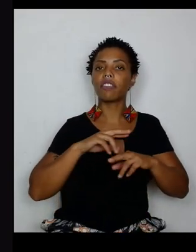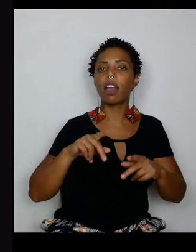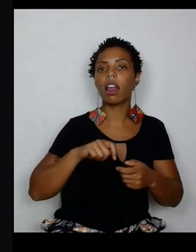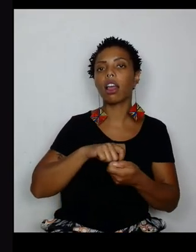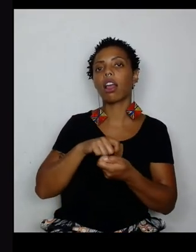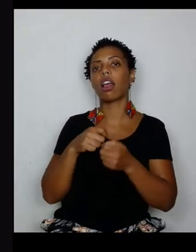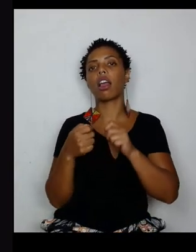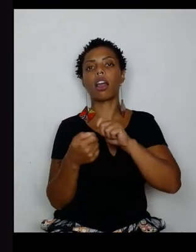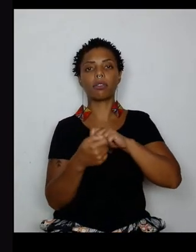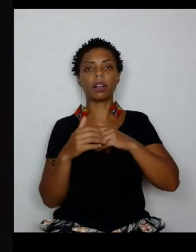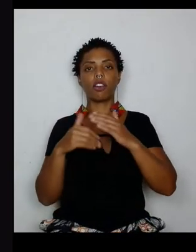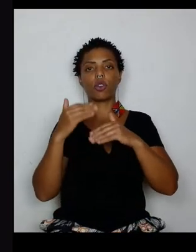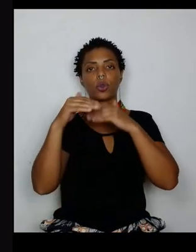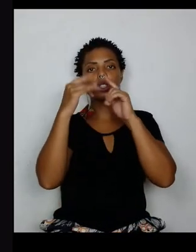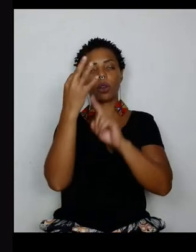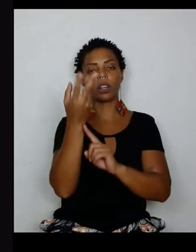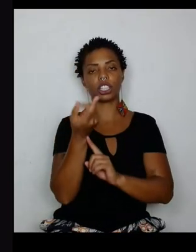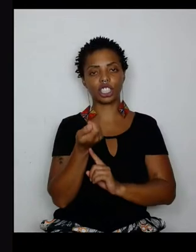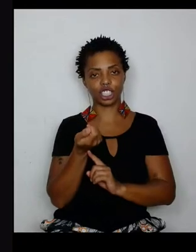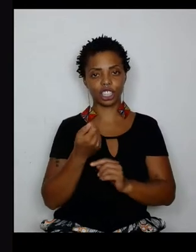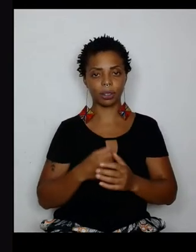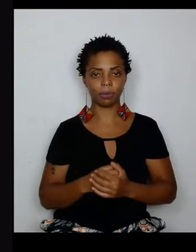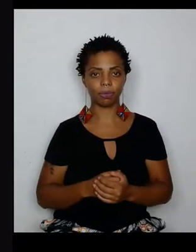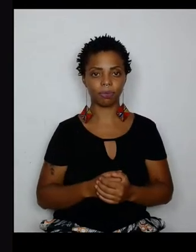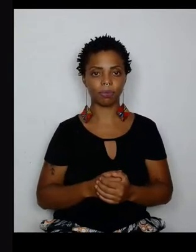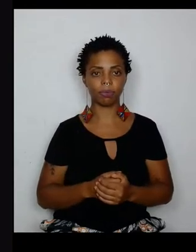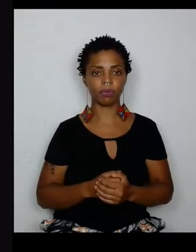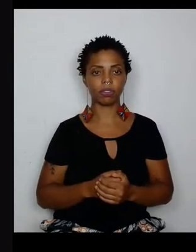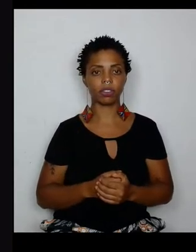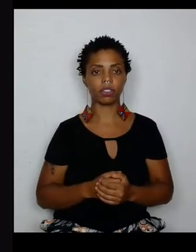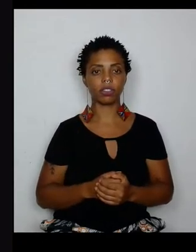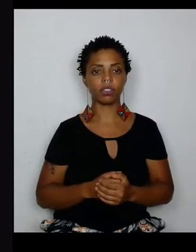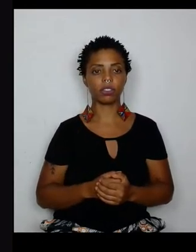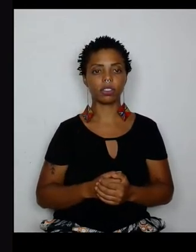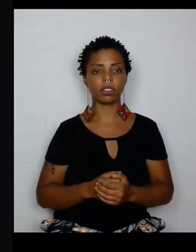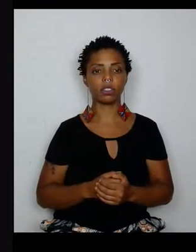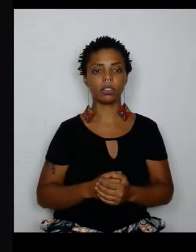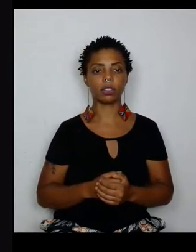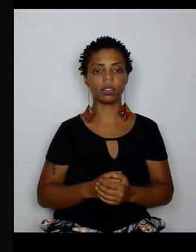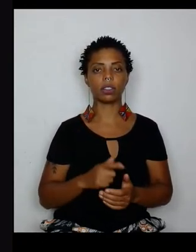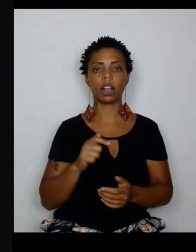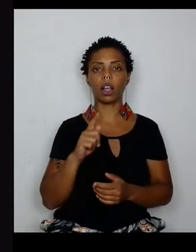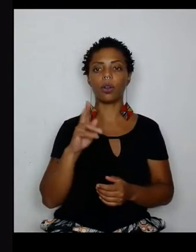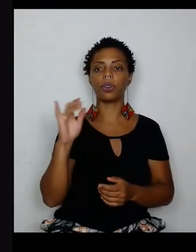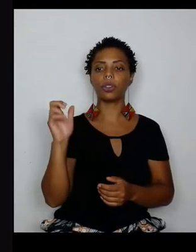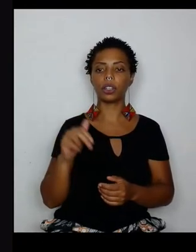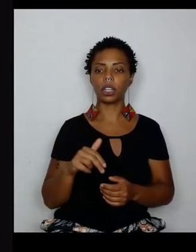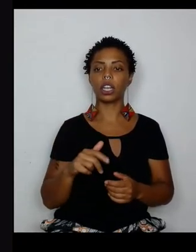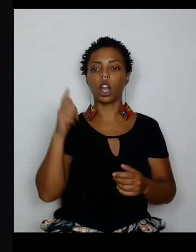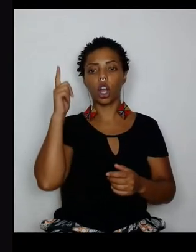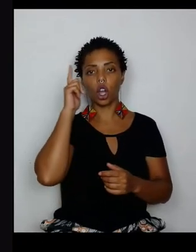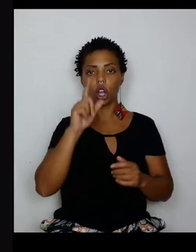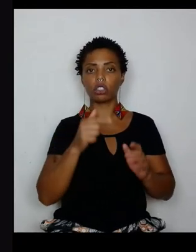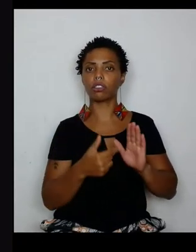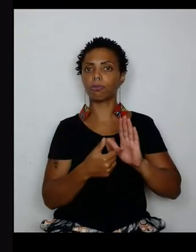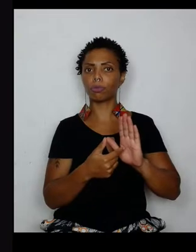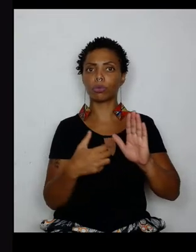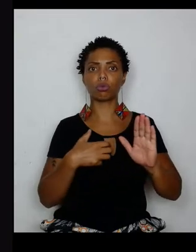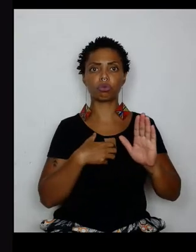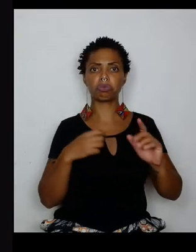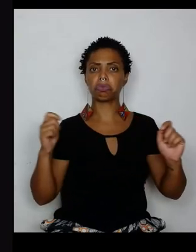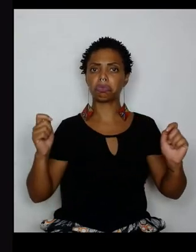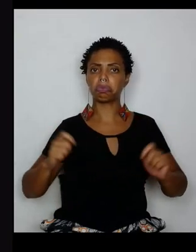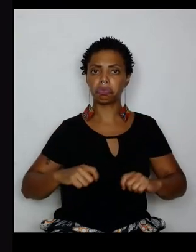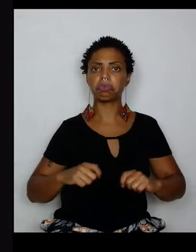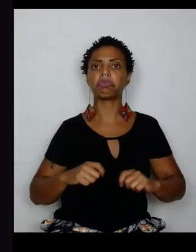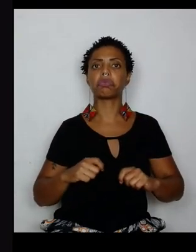while gauguin was able to competently and indeed naturalistically represent white and brown skins we